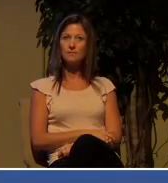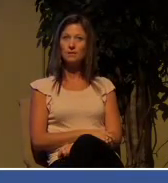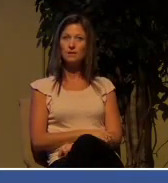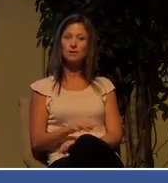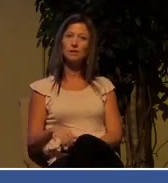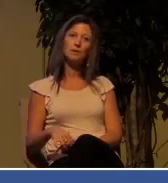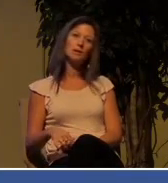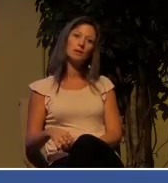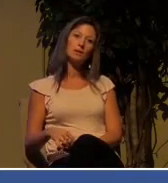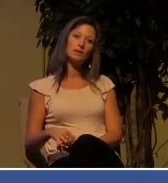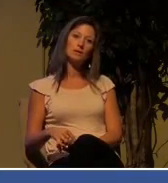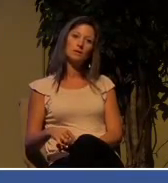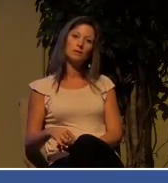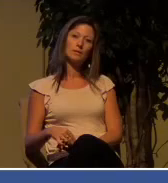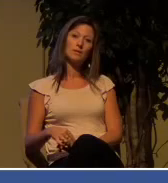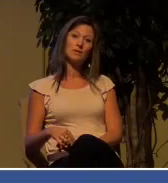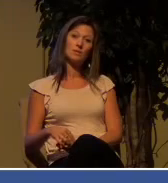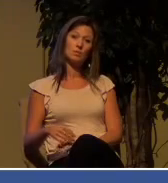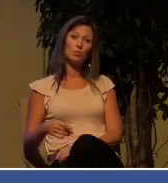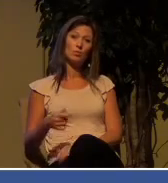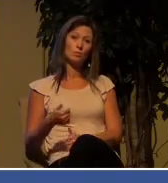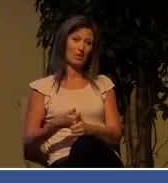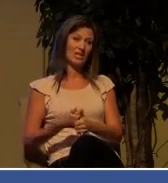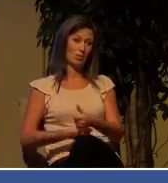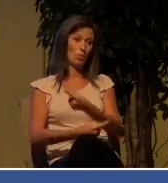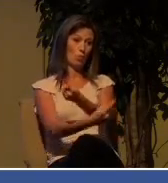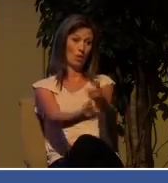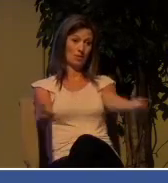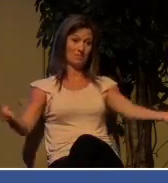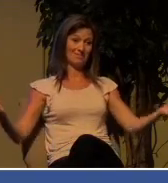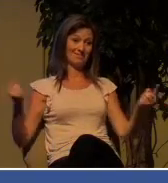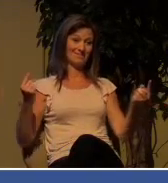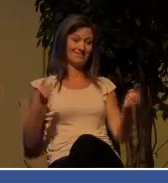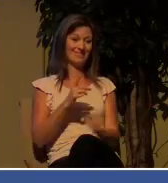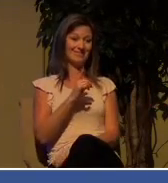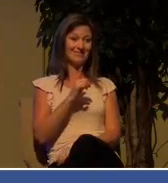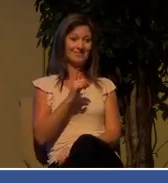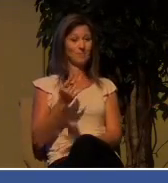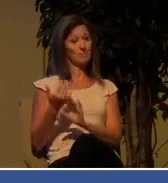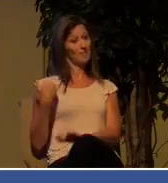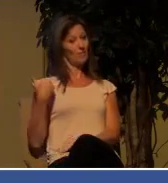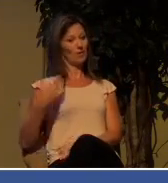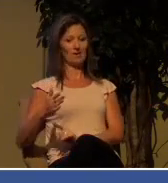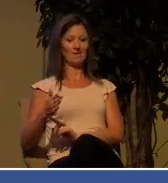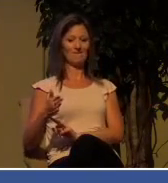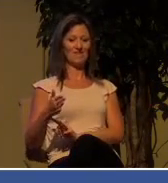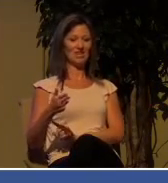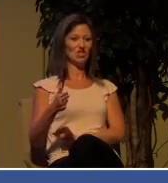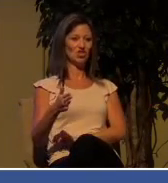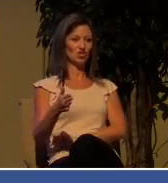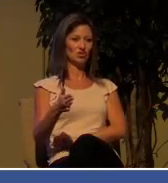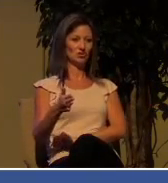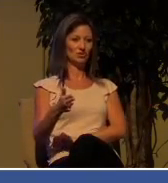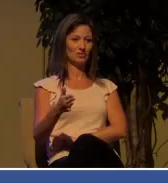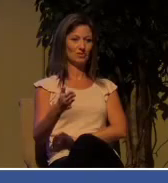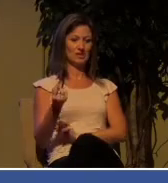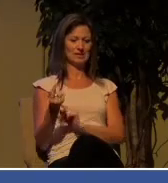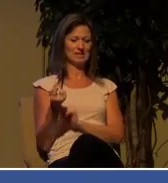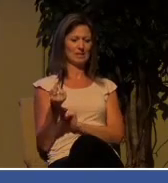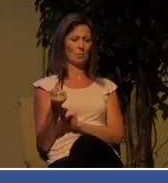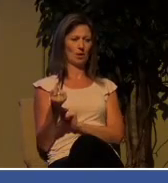Once we were all fish. Someone went fishing.